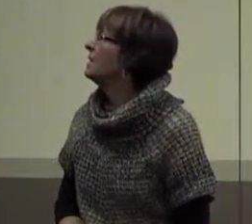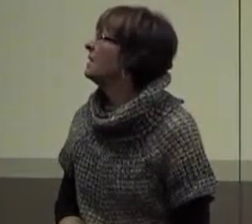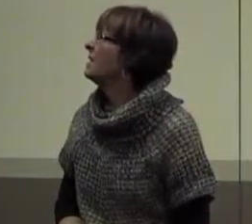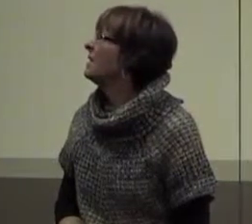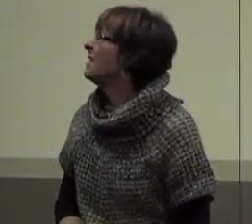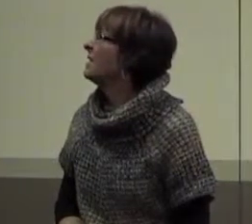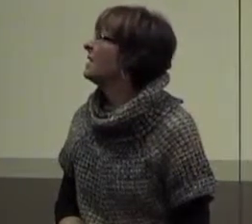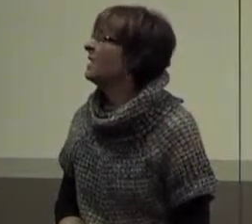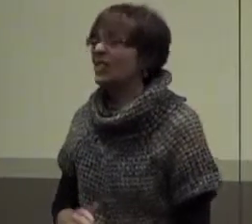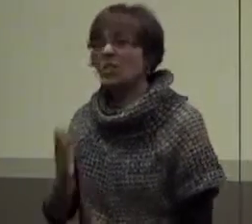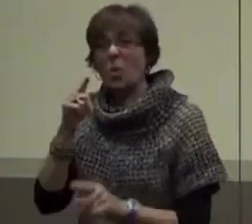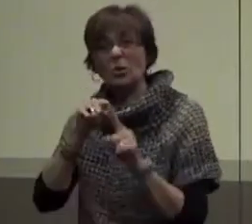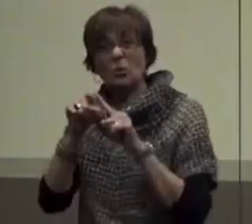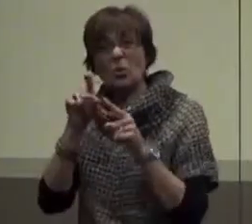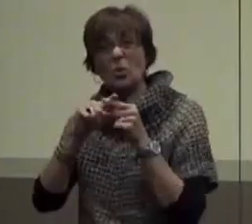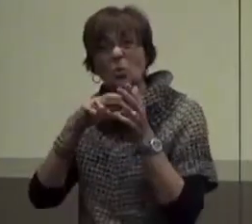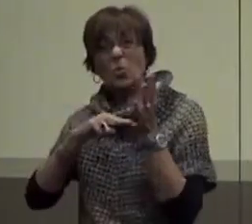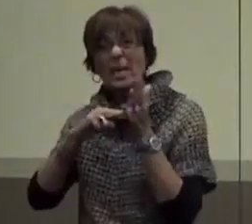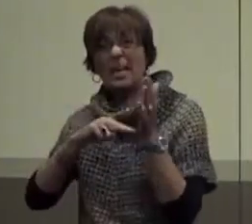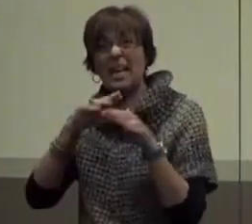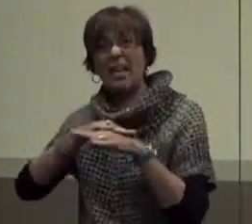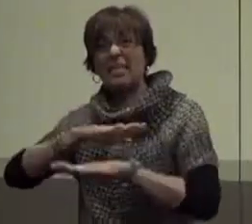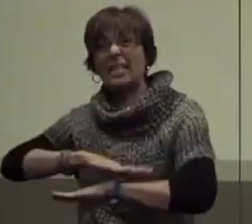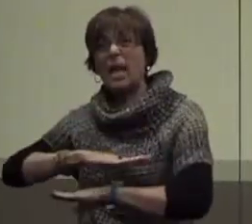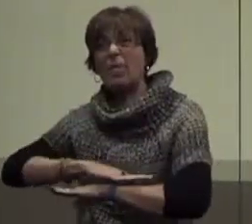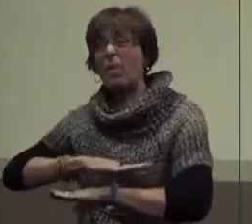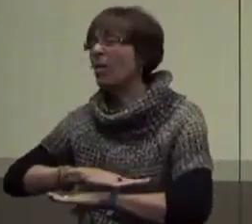Don't you know it's rude to read at the table?